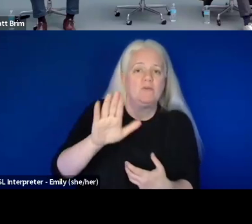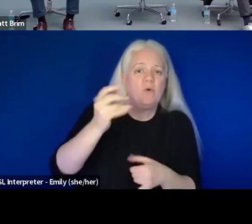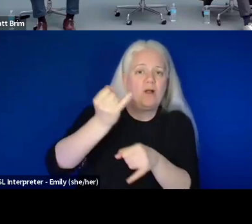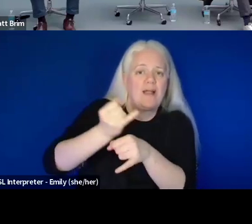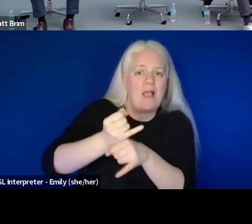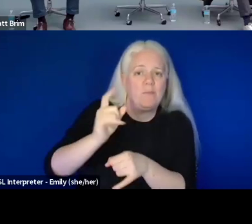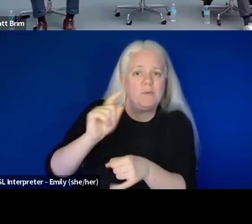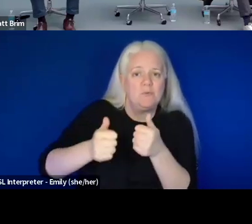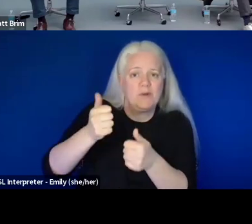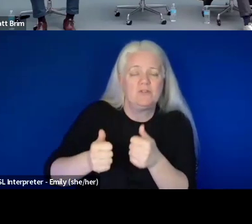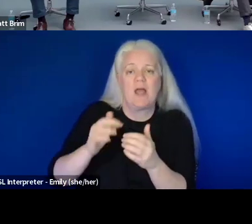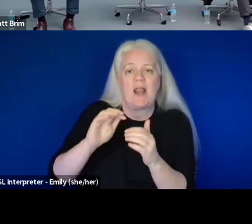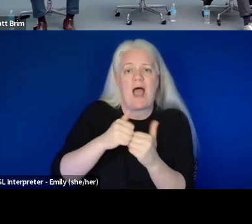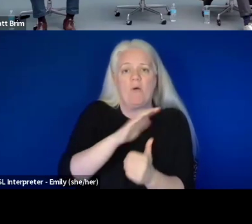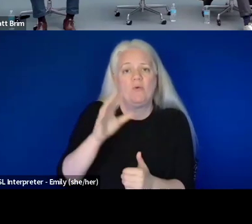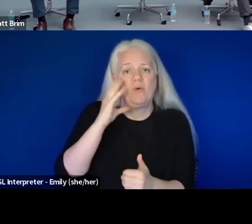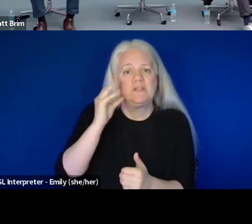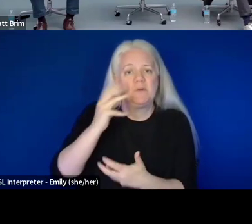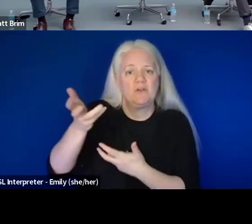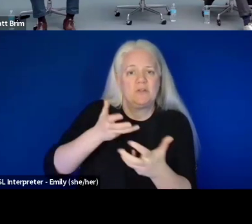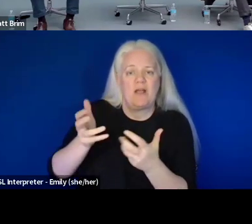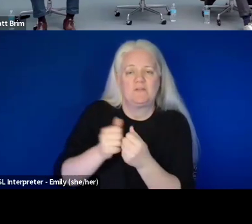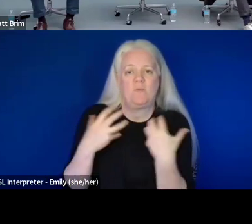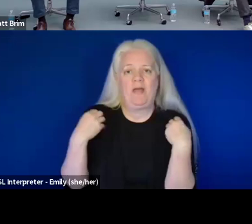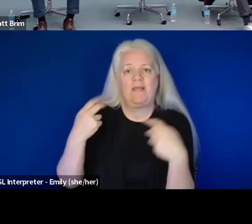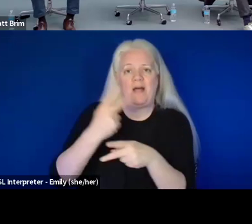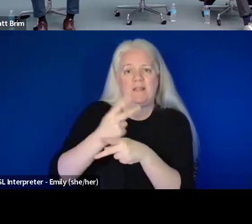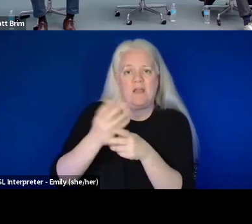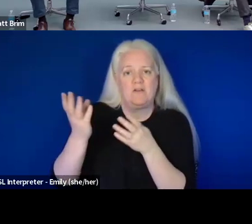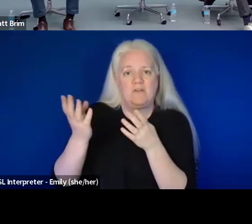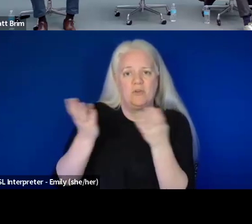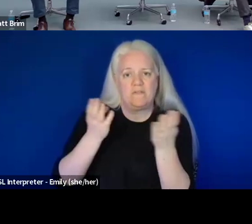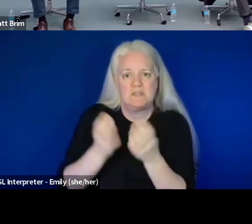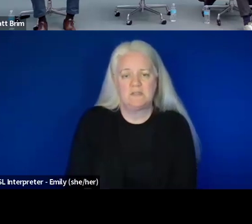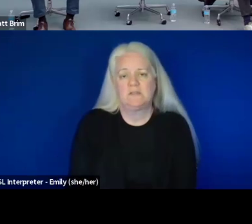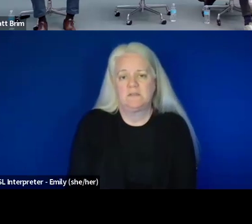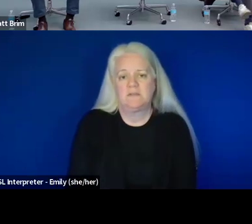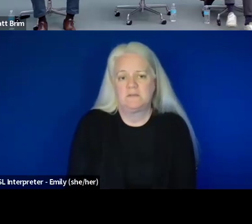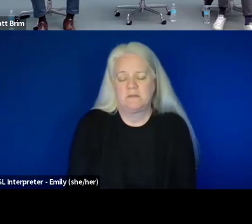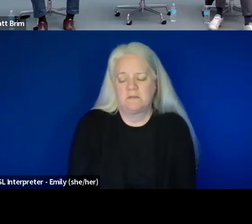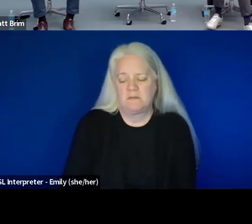healthcare services or what you've experienced in terms of like healthcare provision.